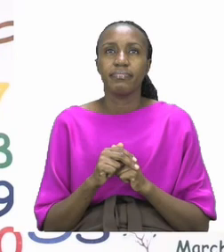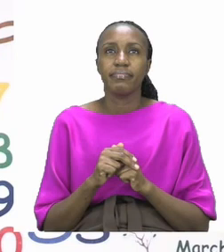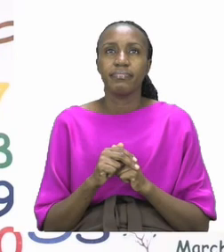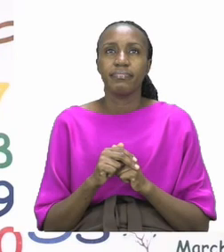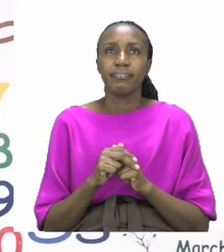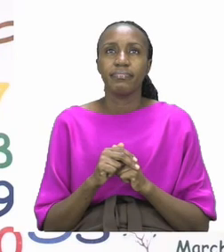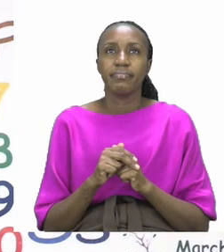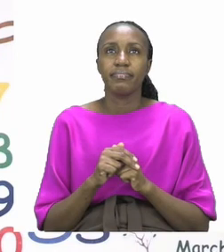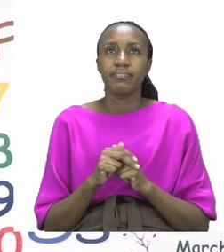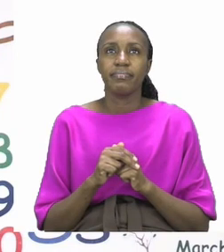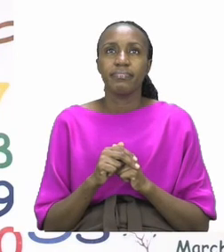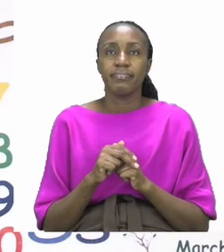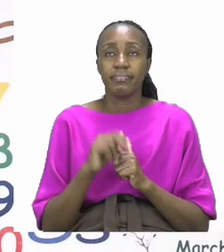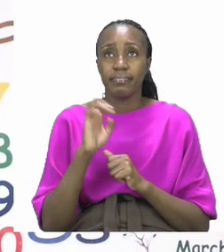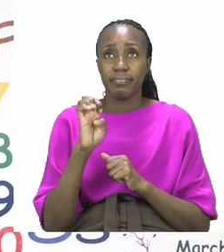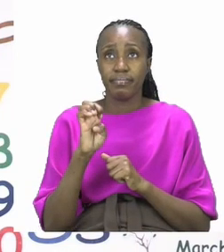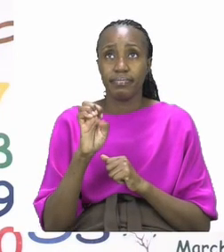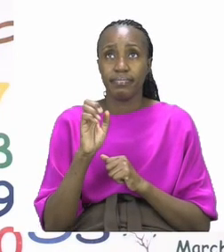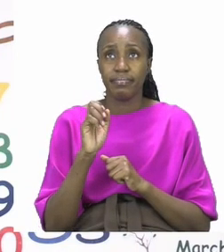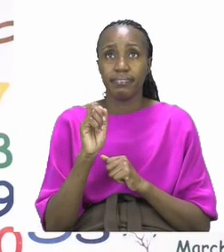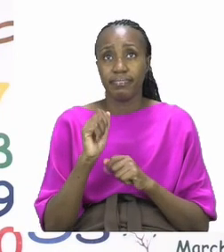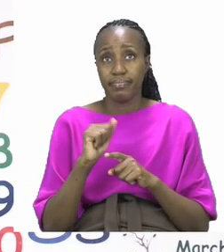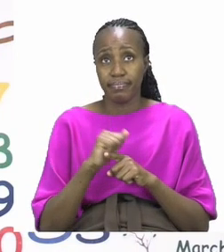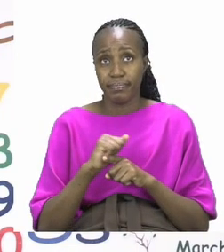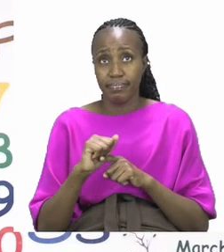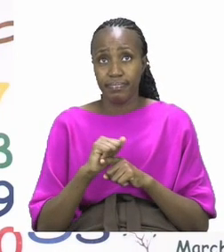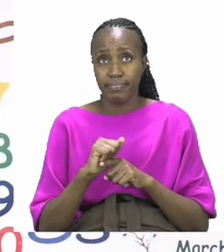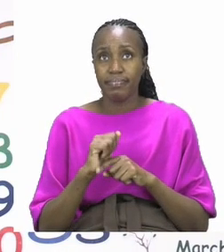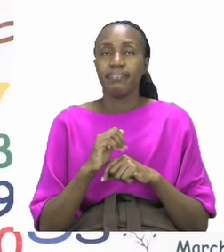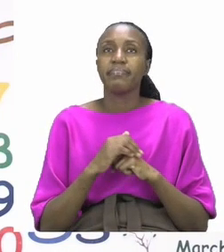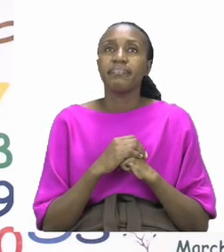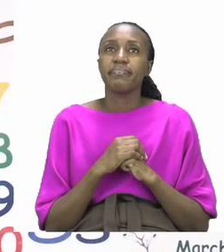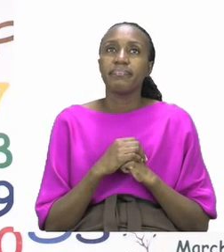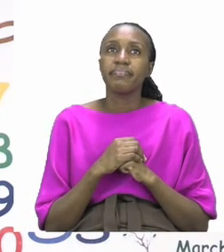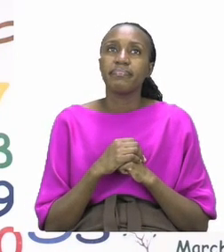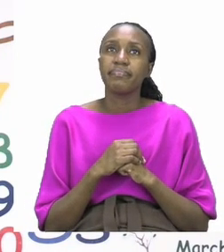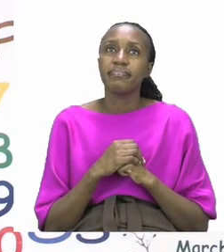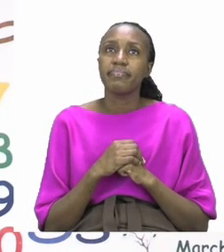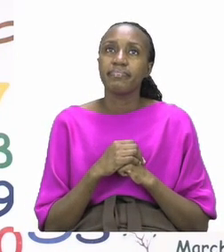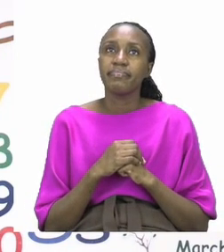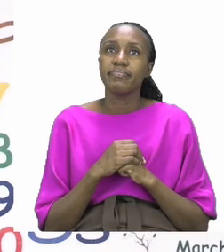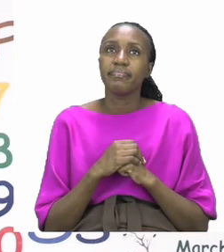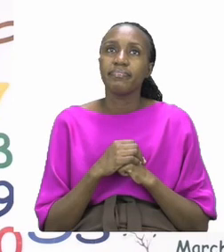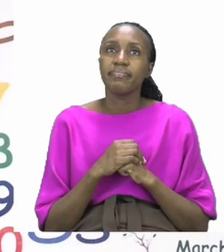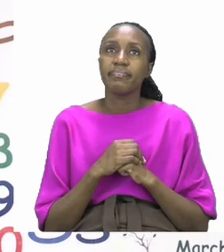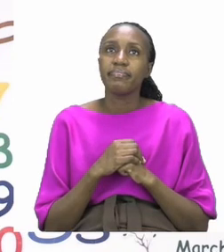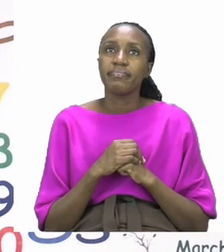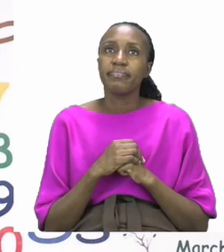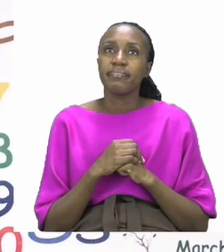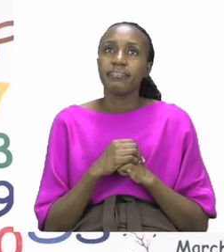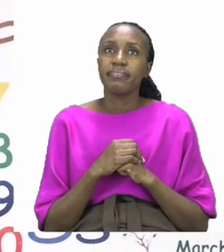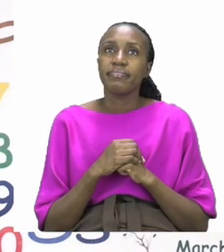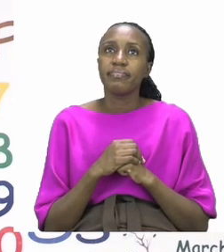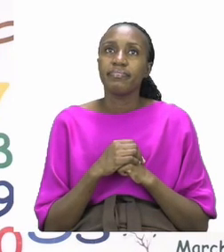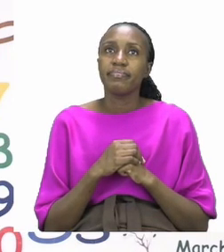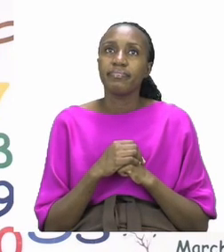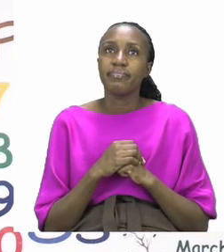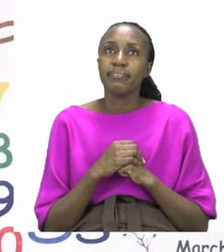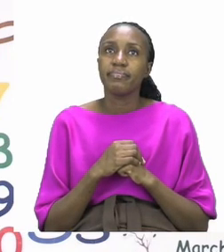And then when you are done, I want you to take a good look at your work and see if you did the right